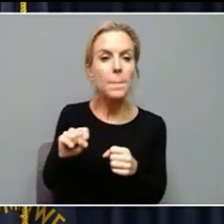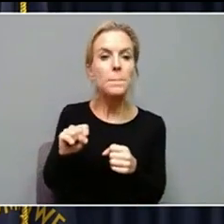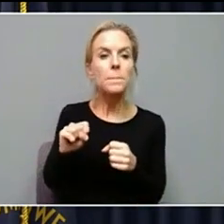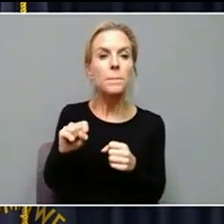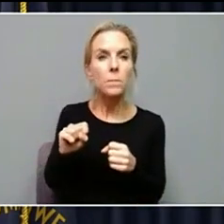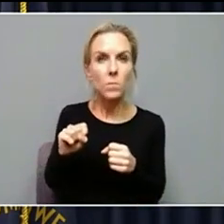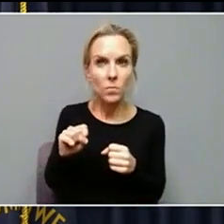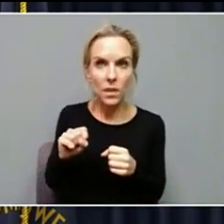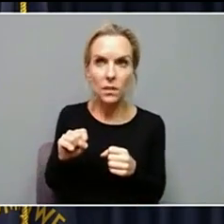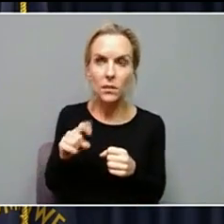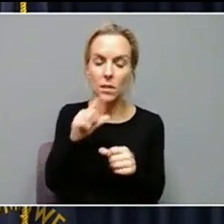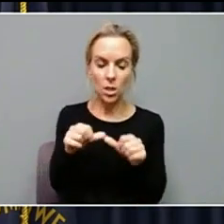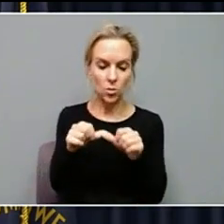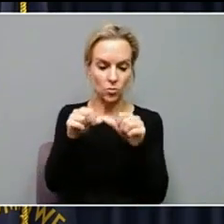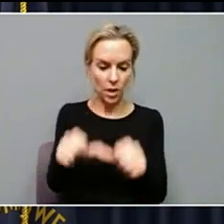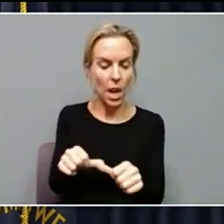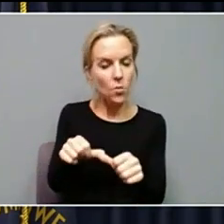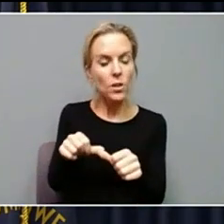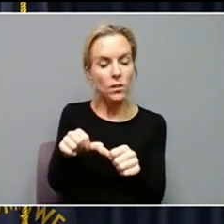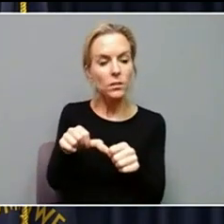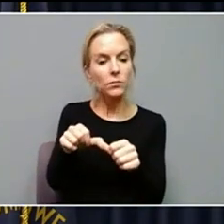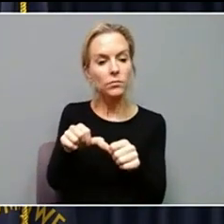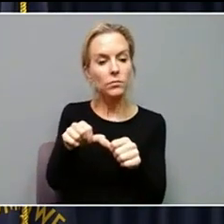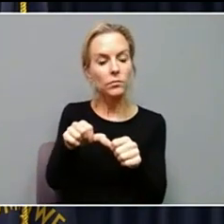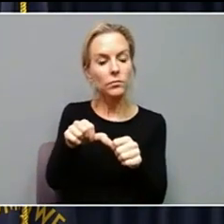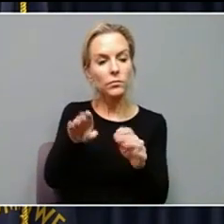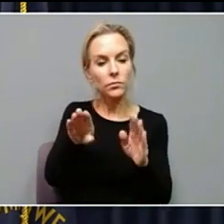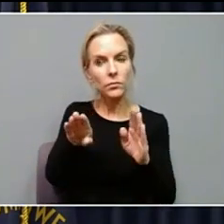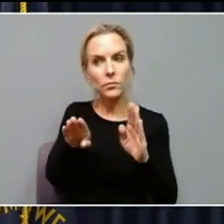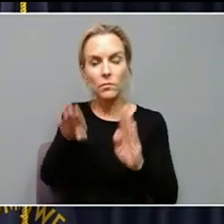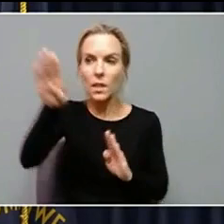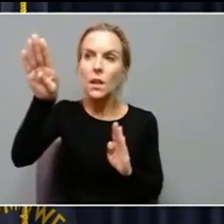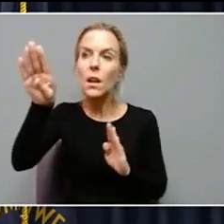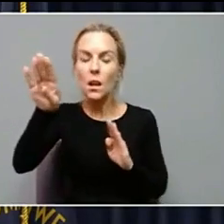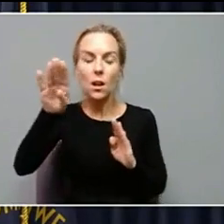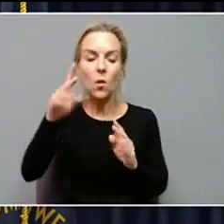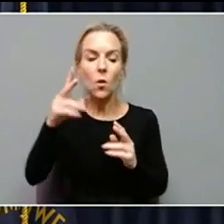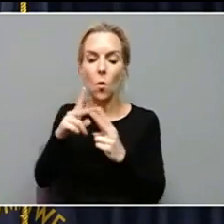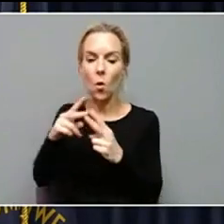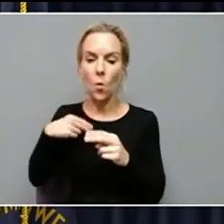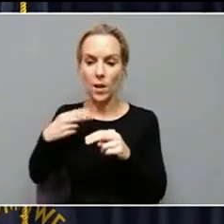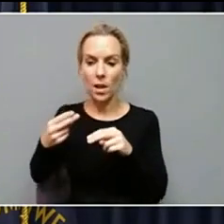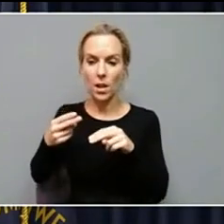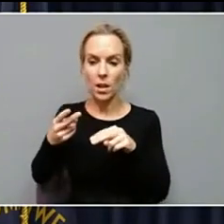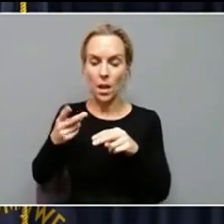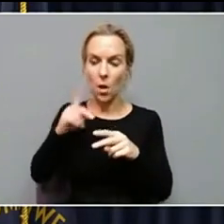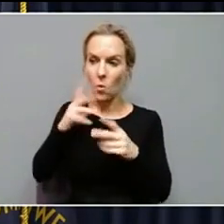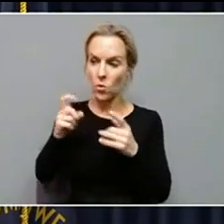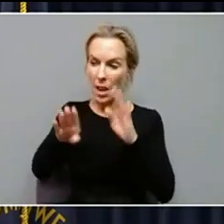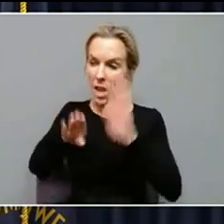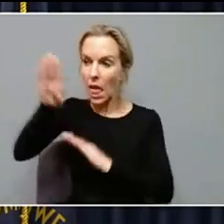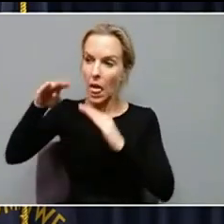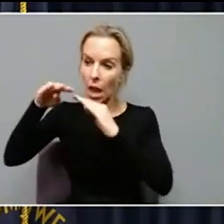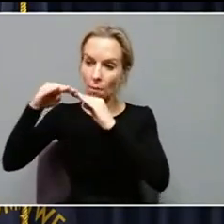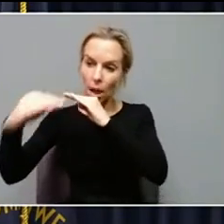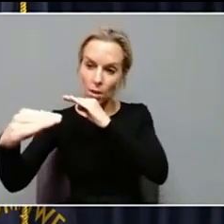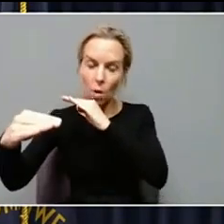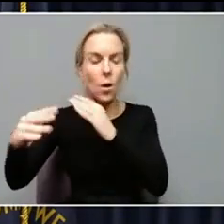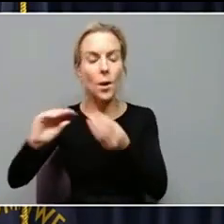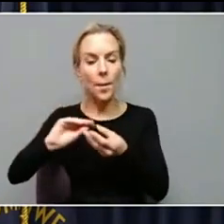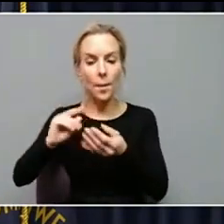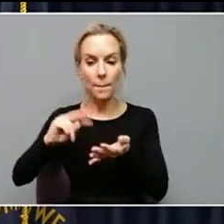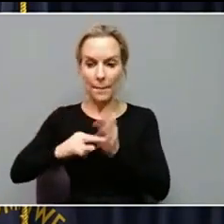in a continuing uptick or whether we have increased, which is good, but then plateaued. Again, if that means there are more